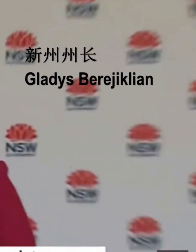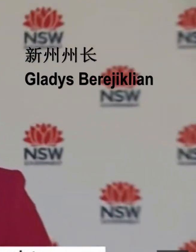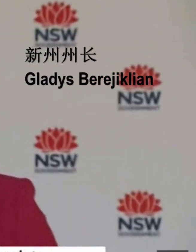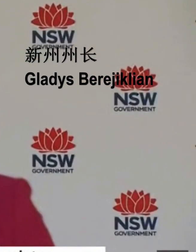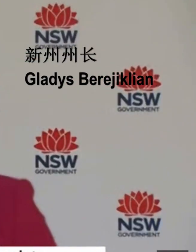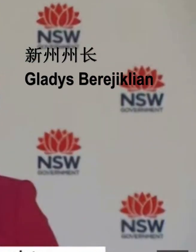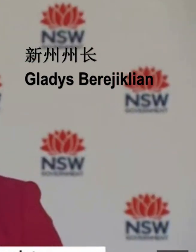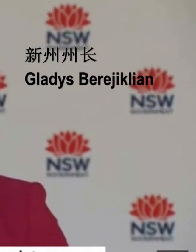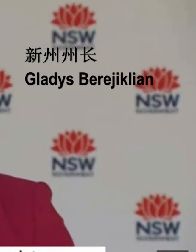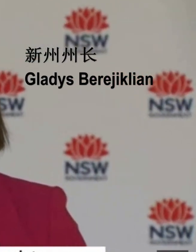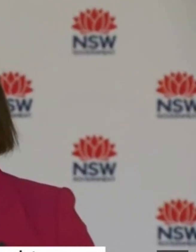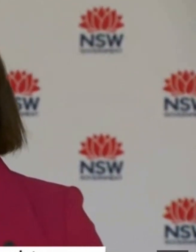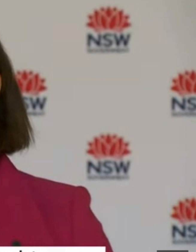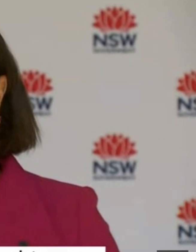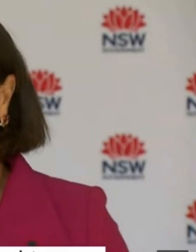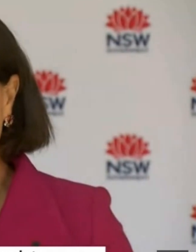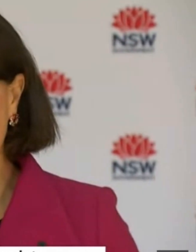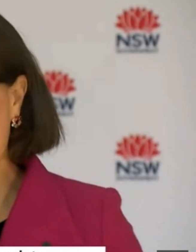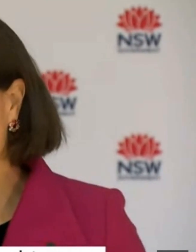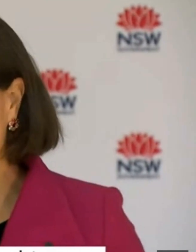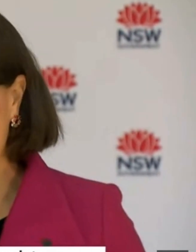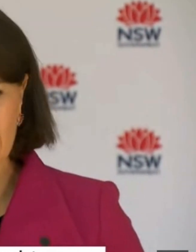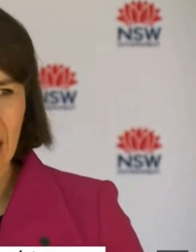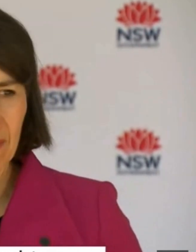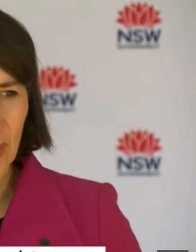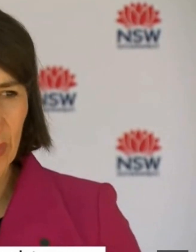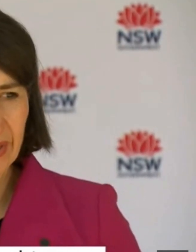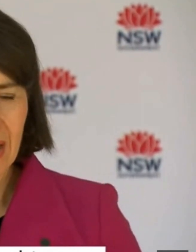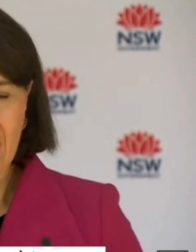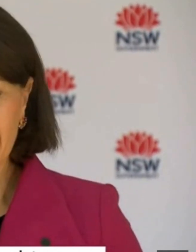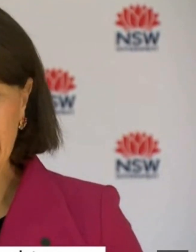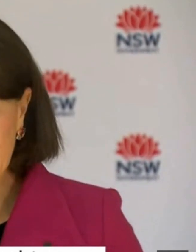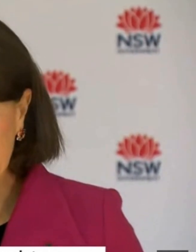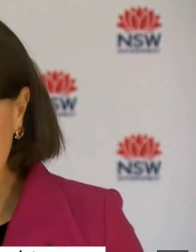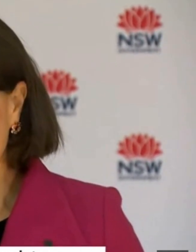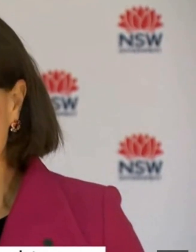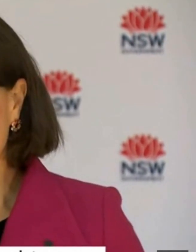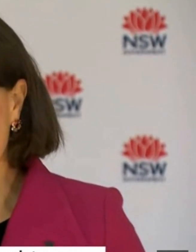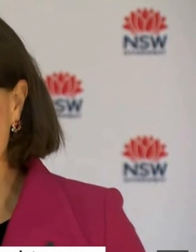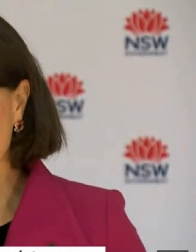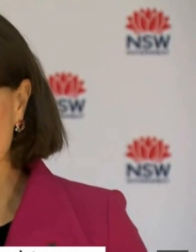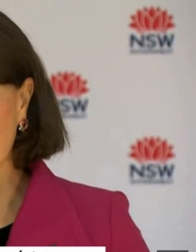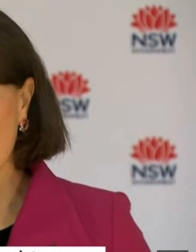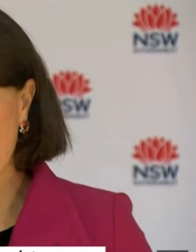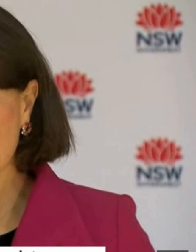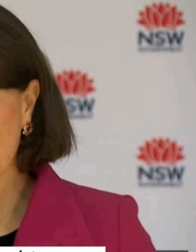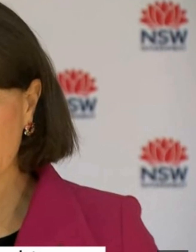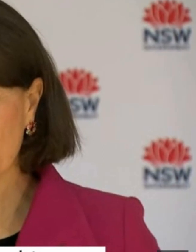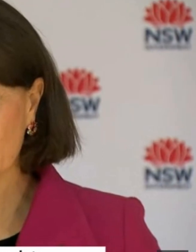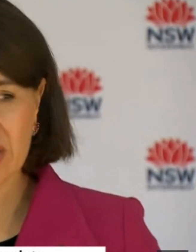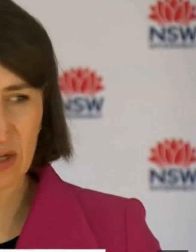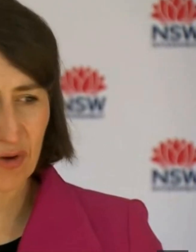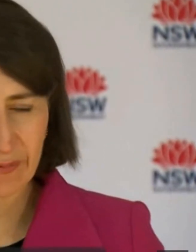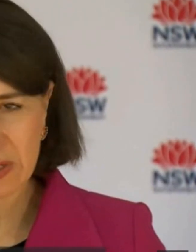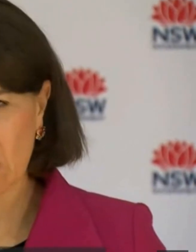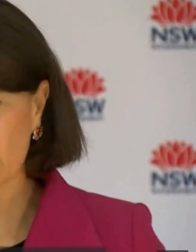Good morning, everybody. Pleasingly, we had more than 76,000 people come forward for testing in the last 24 hours to 8